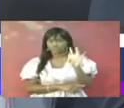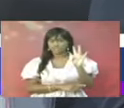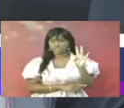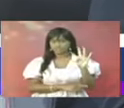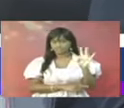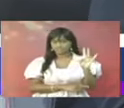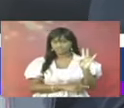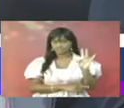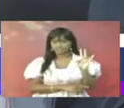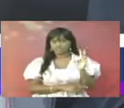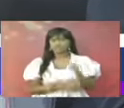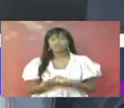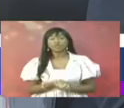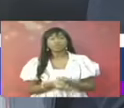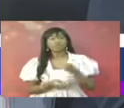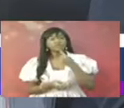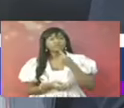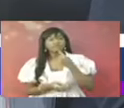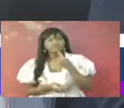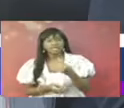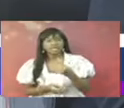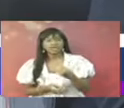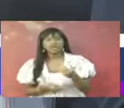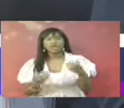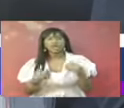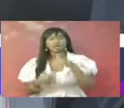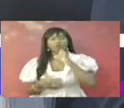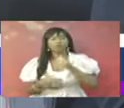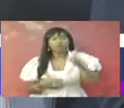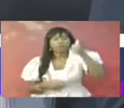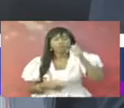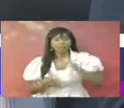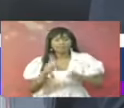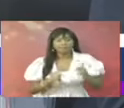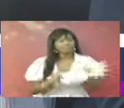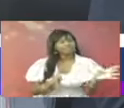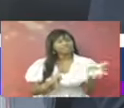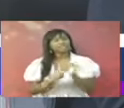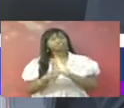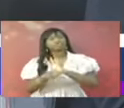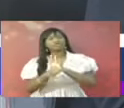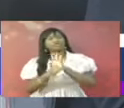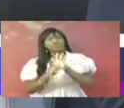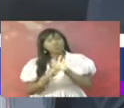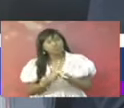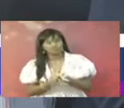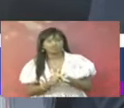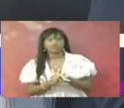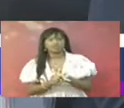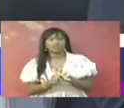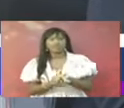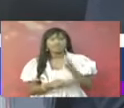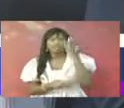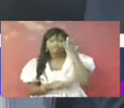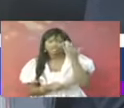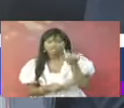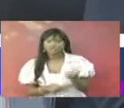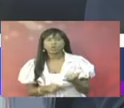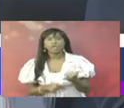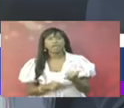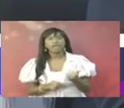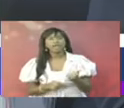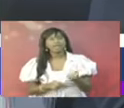we had made a point about, that there were older individuals who were being infected, and therefore we also wanted to boost the